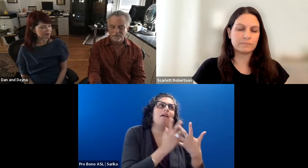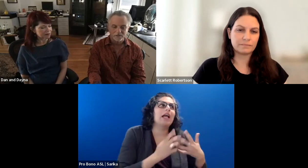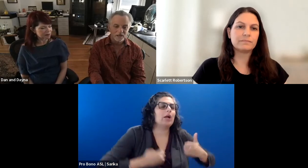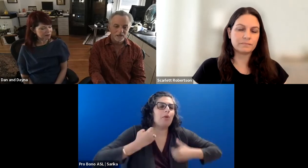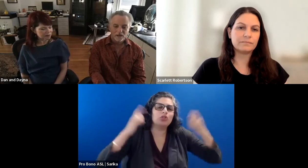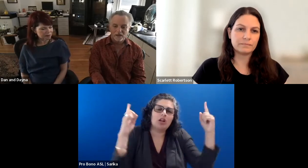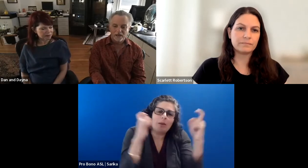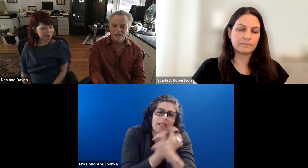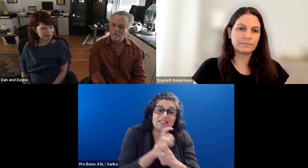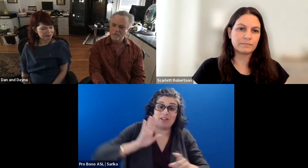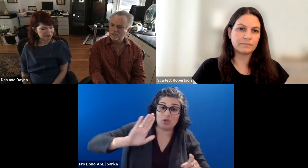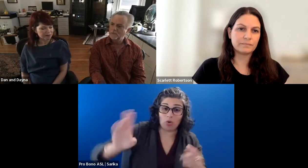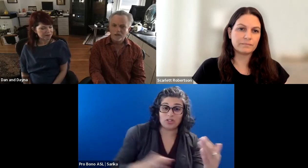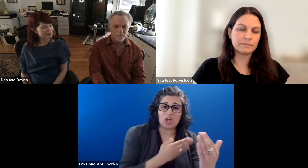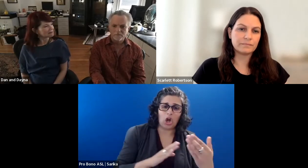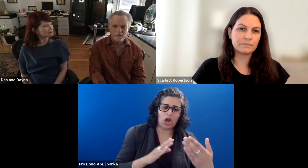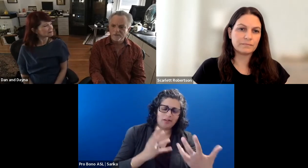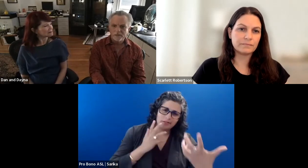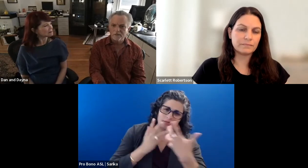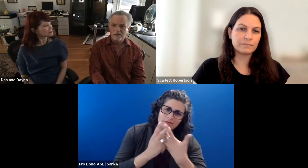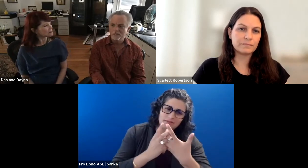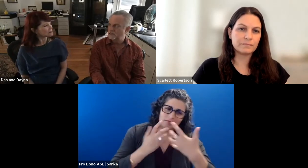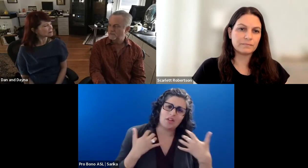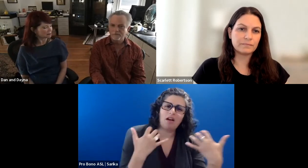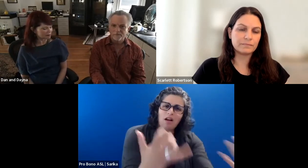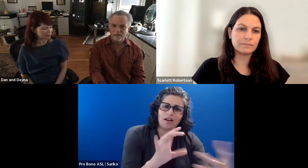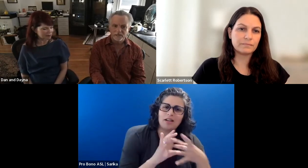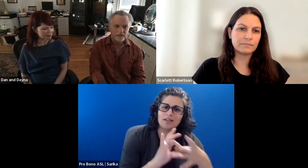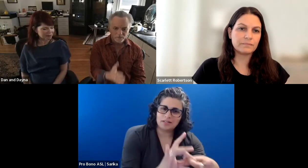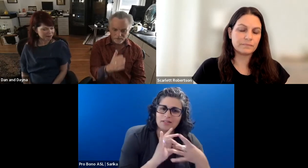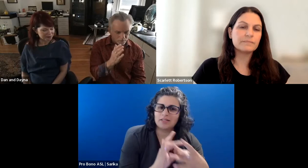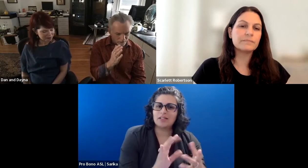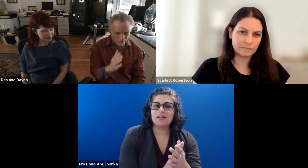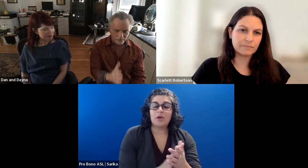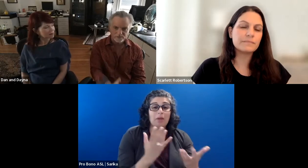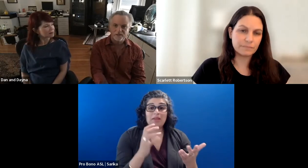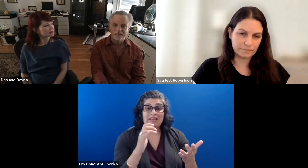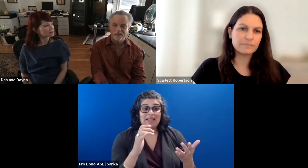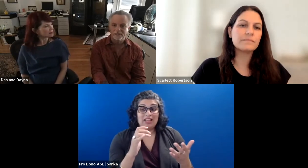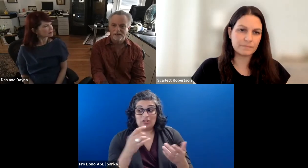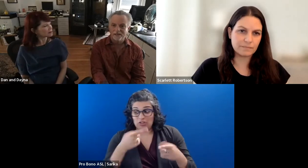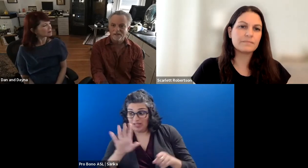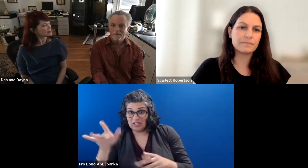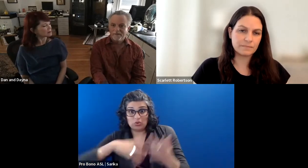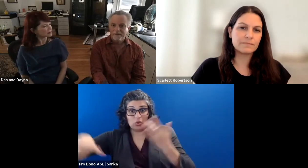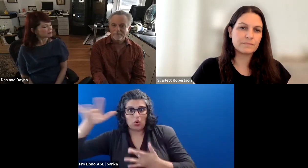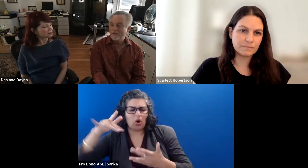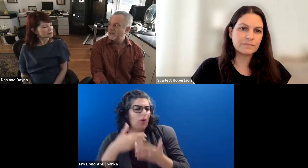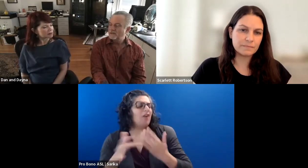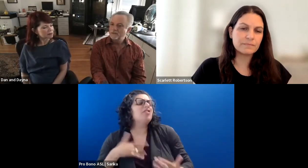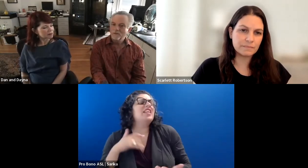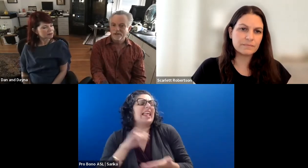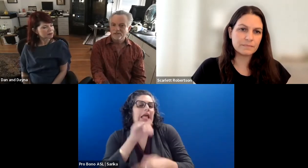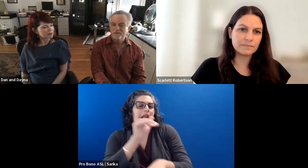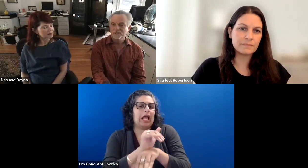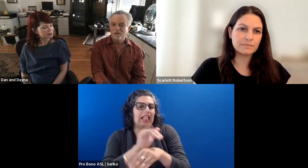in particular. And so we could see why maybe as he shifted it from night to night, whatever he was feeling that night, and maybe